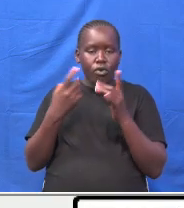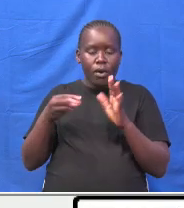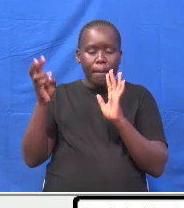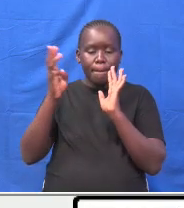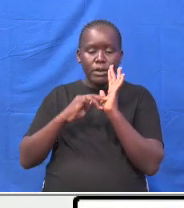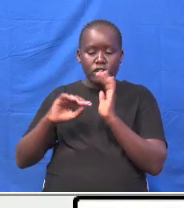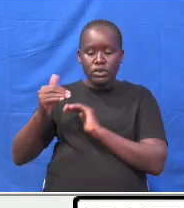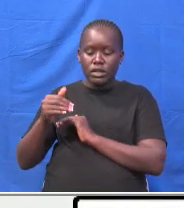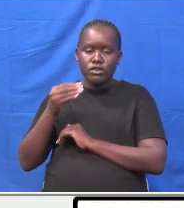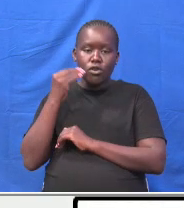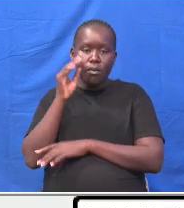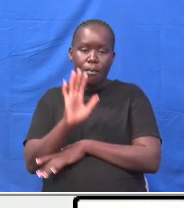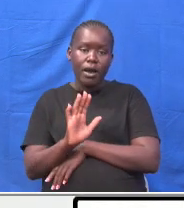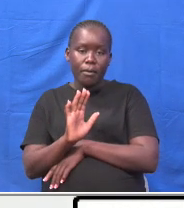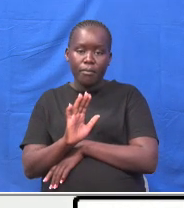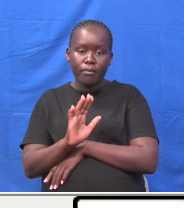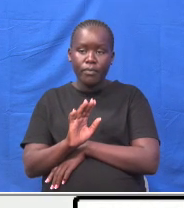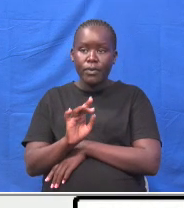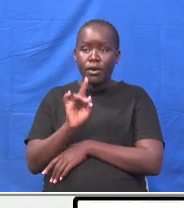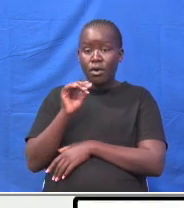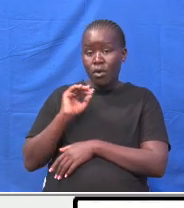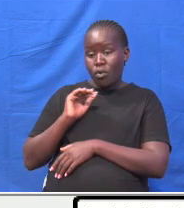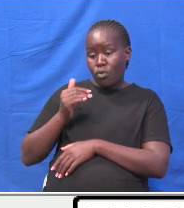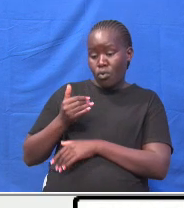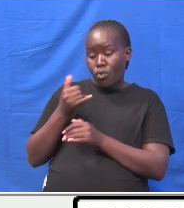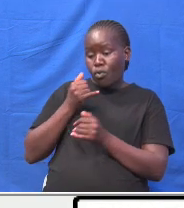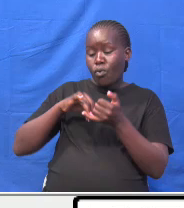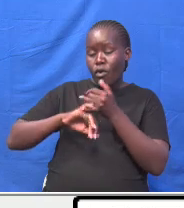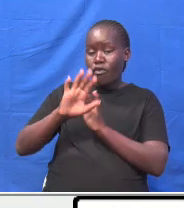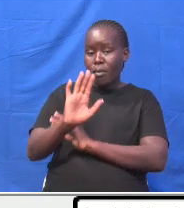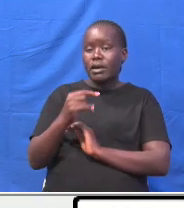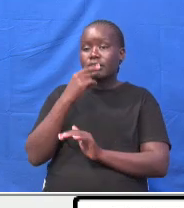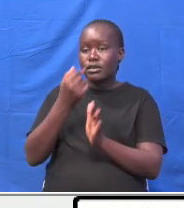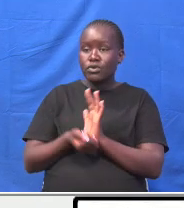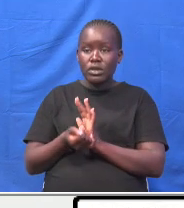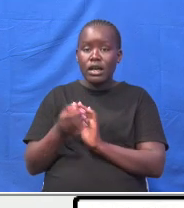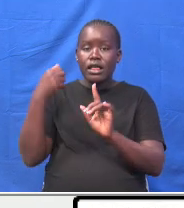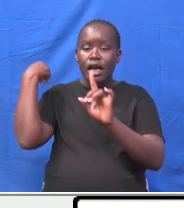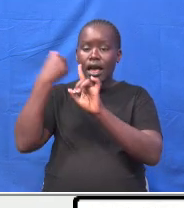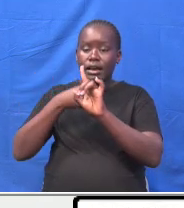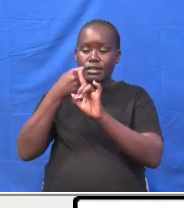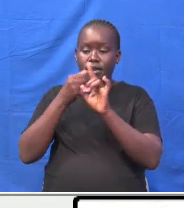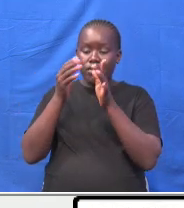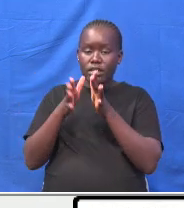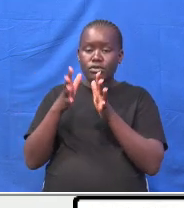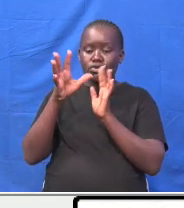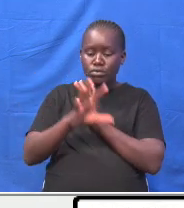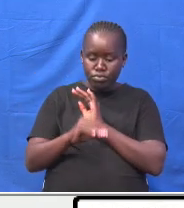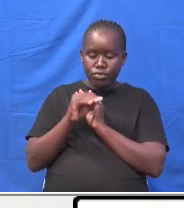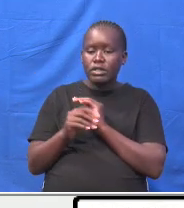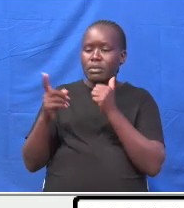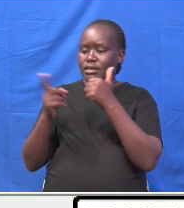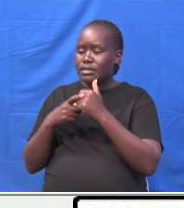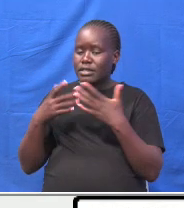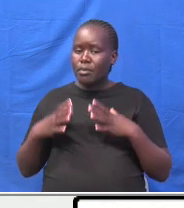morning. And as Mike Kagwango reports, Mwangi's wife, Njeri Mwangi, says the outspoken activist was picked up by six ununiformed